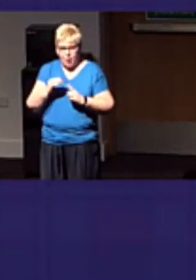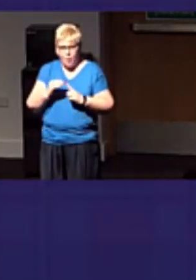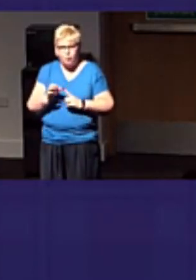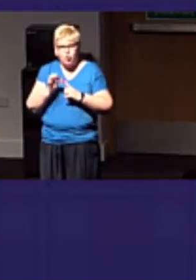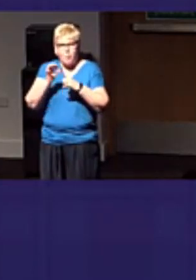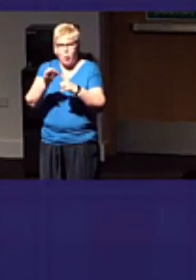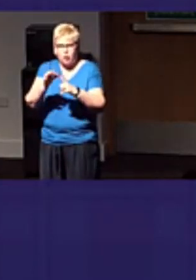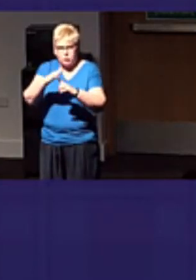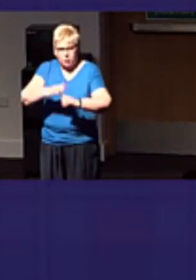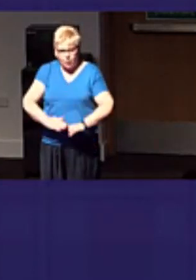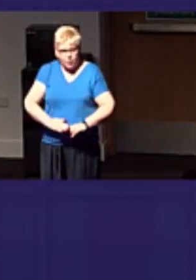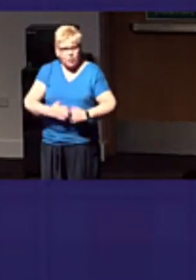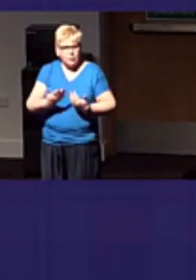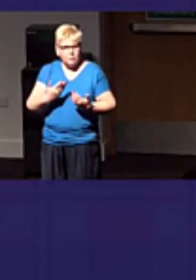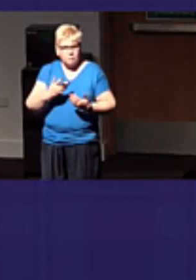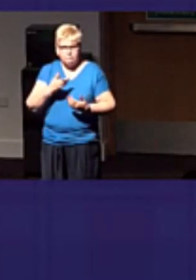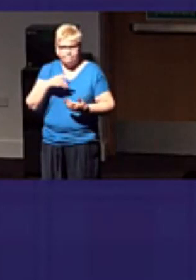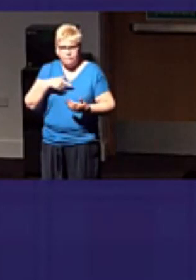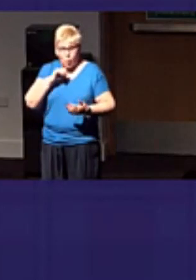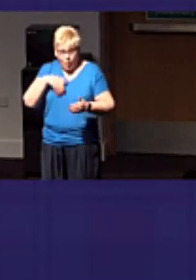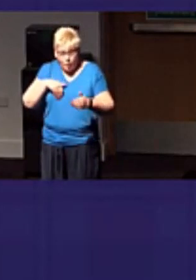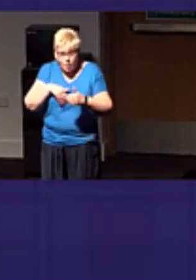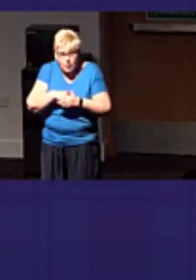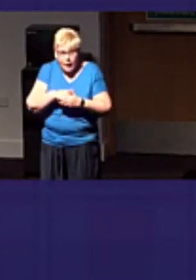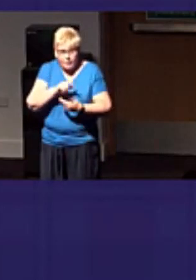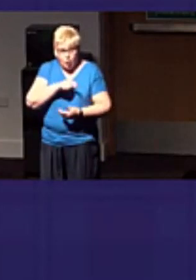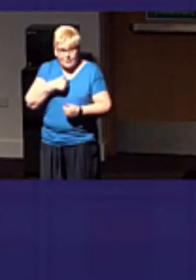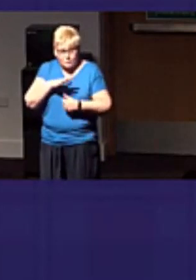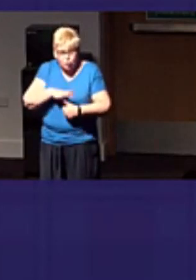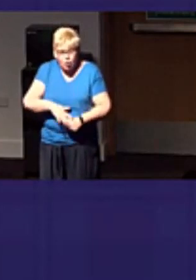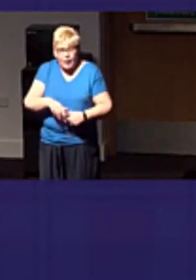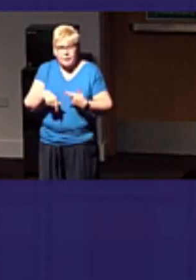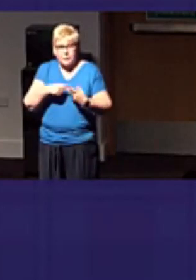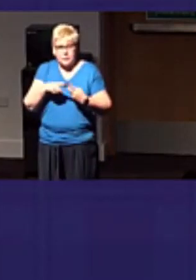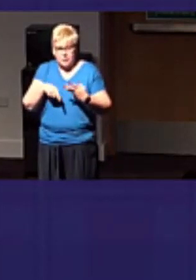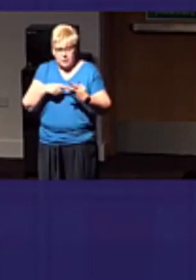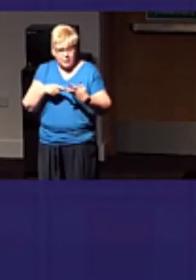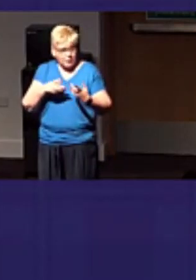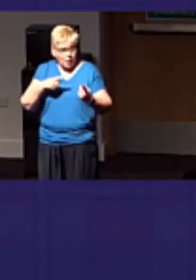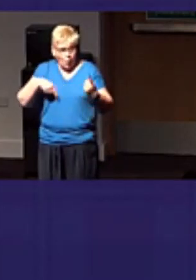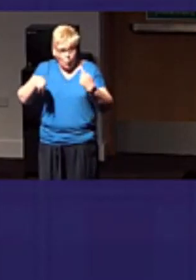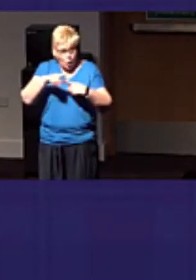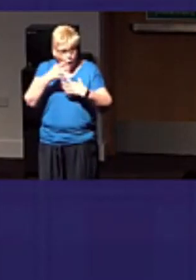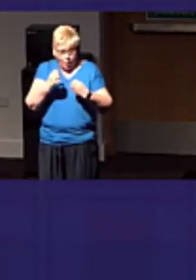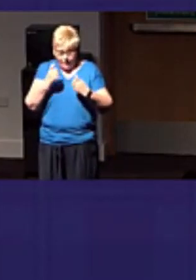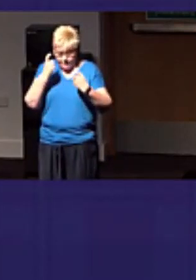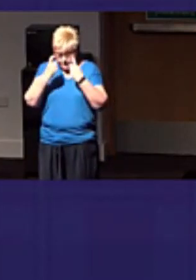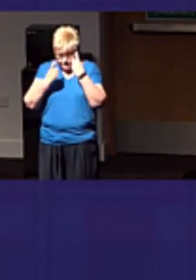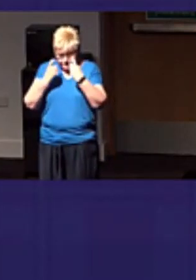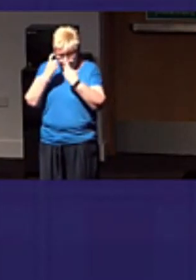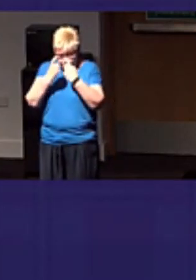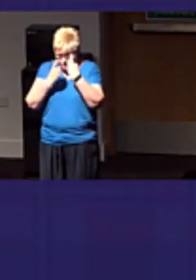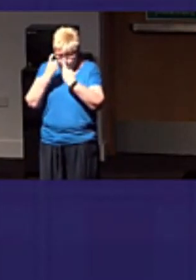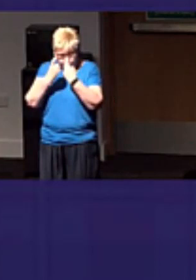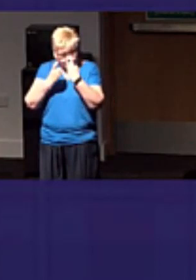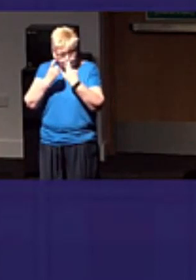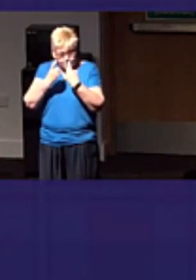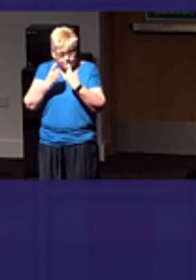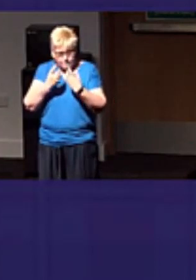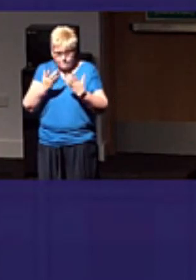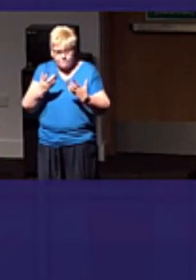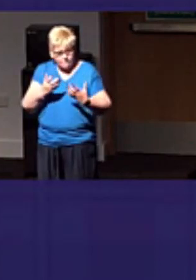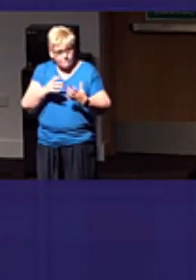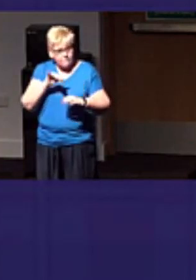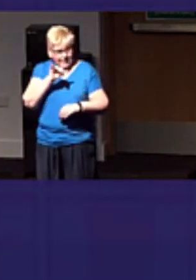fired? These are all real fears that I've had, many of you have had. We just talked about it upstairs. And the answer is